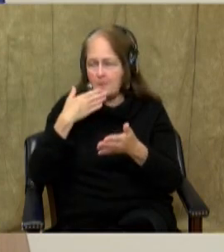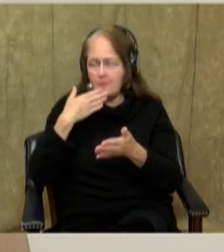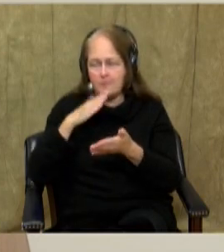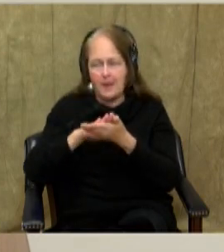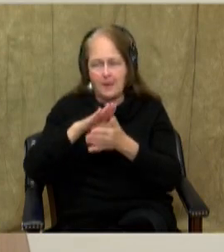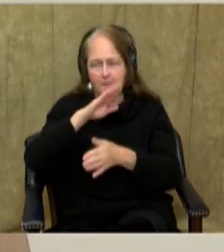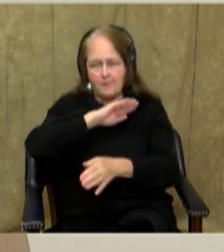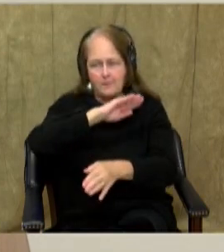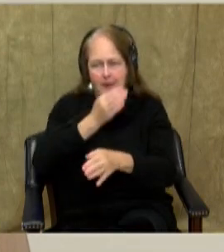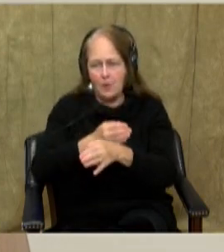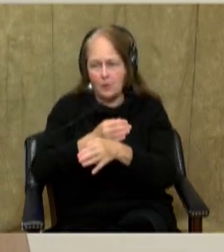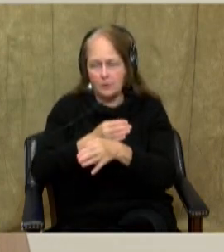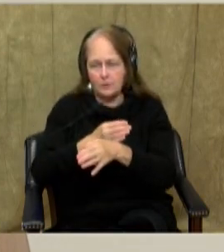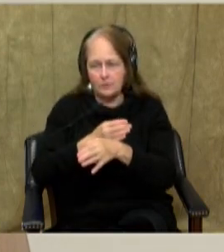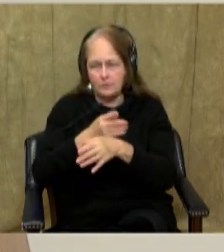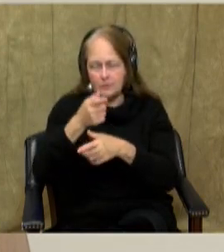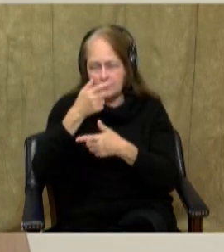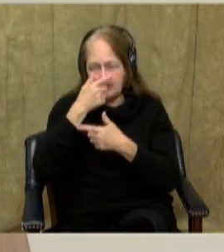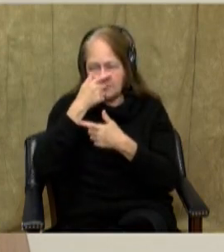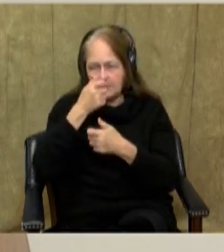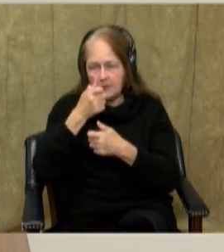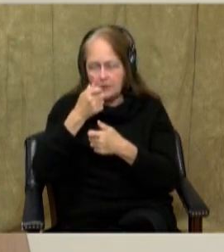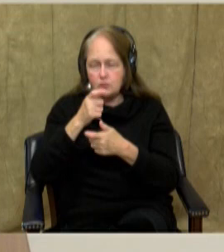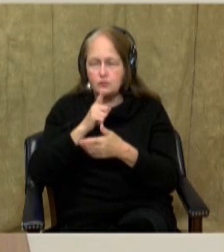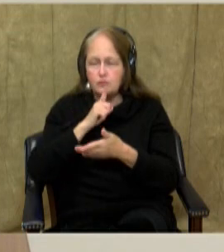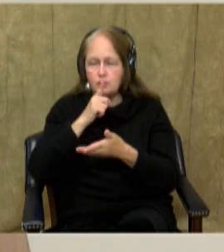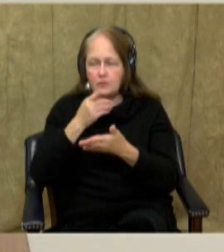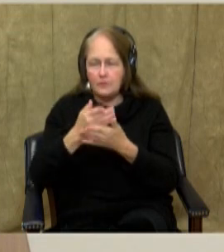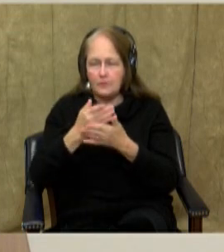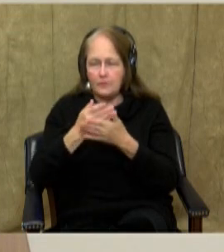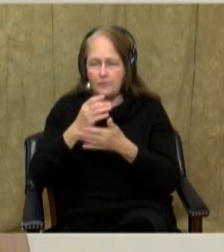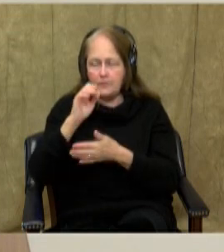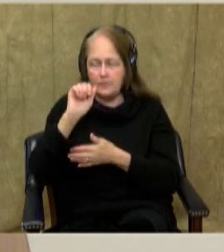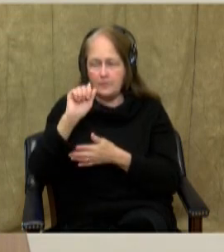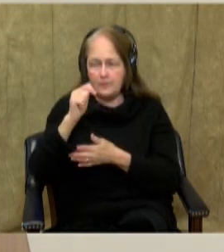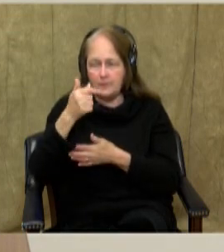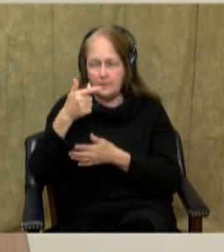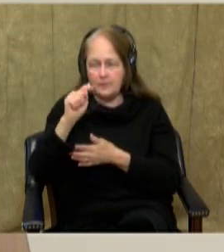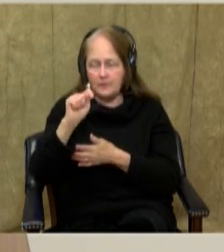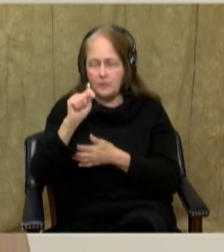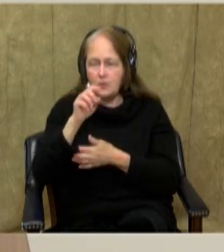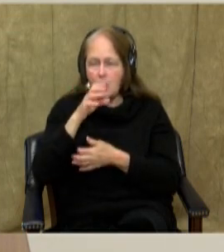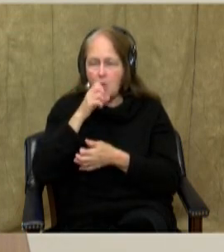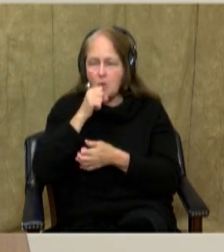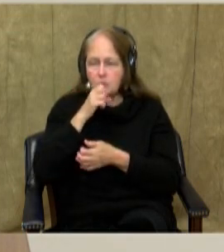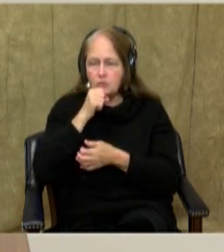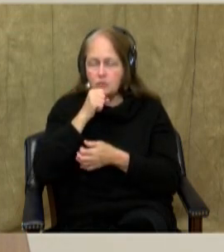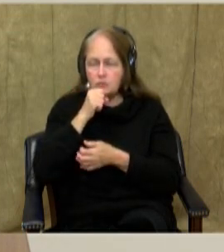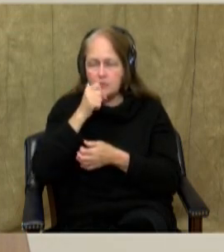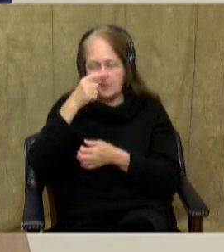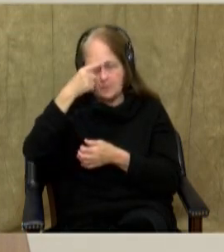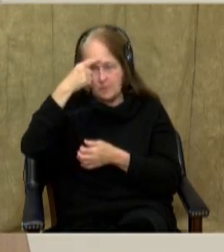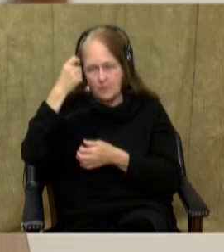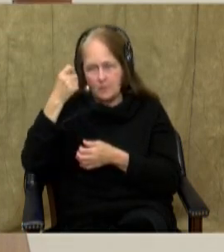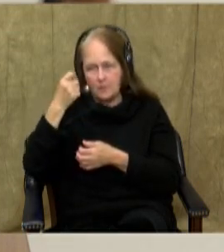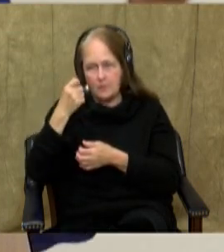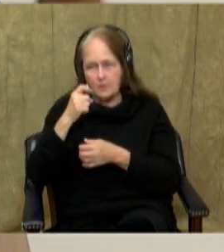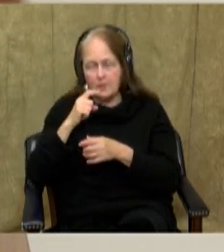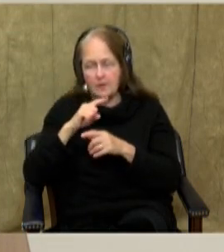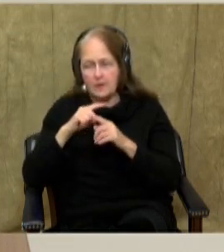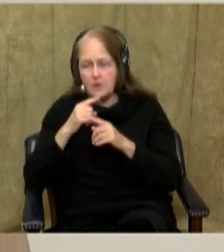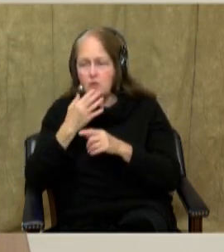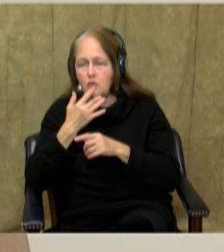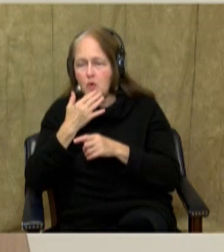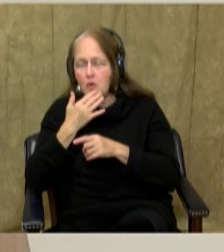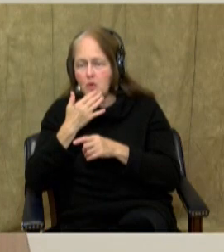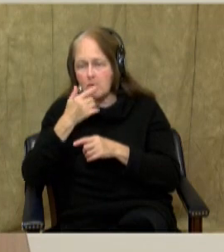powerful. Here's an interesting fact. The reason why Agent Orange was called Agent Orange, it wasn't because it was colored orange